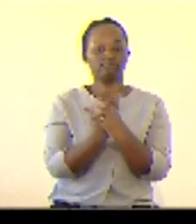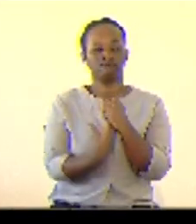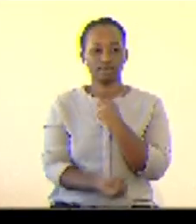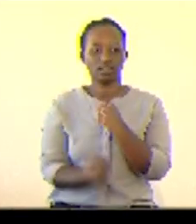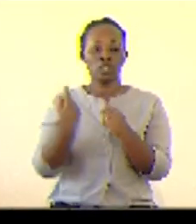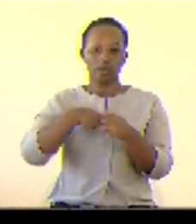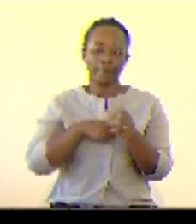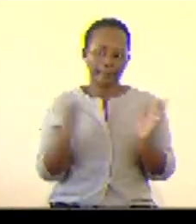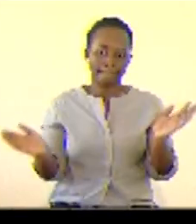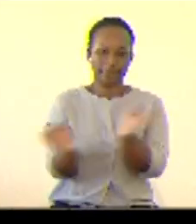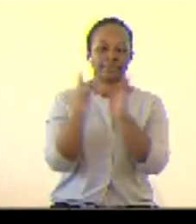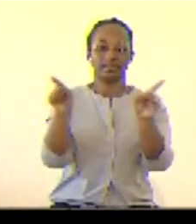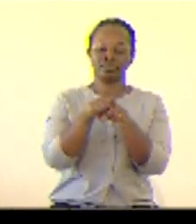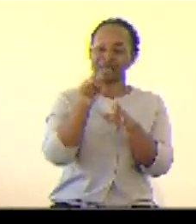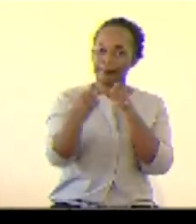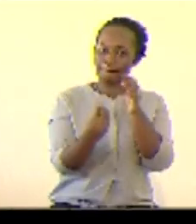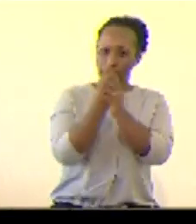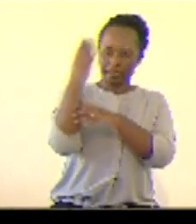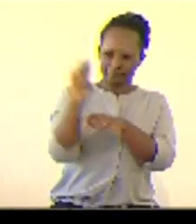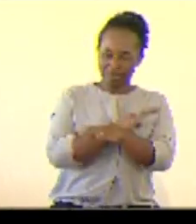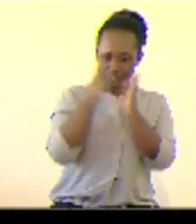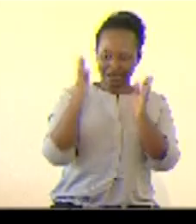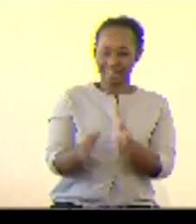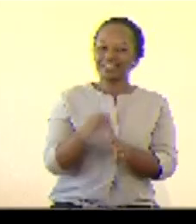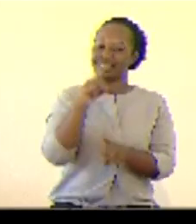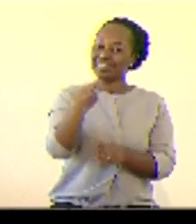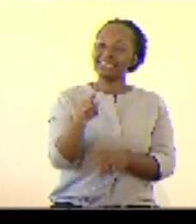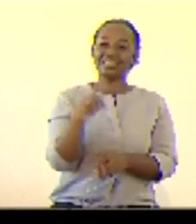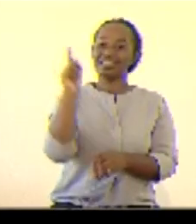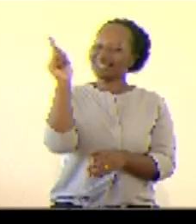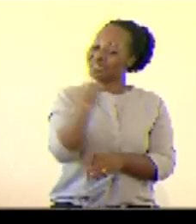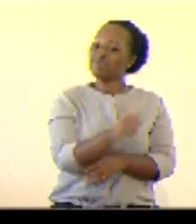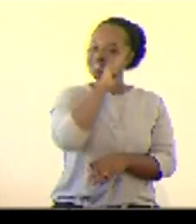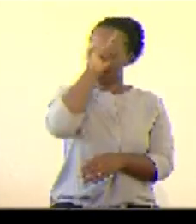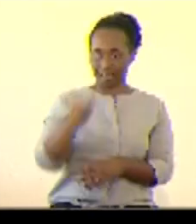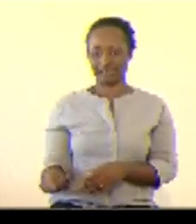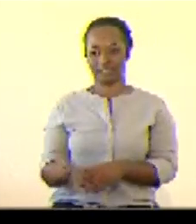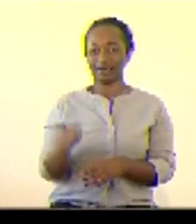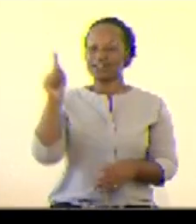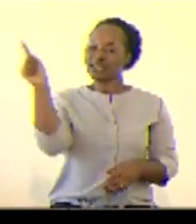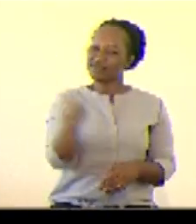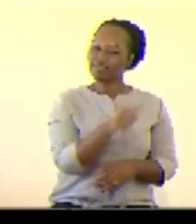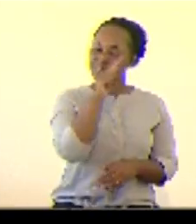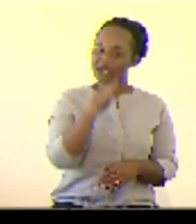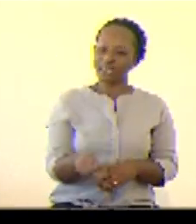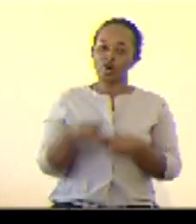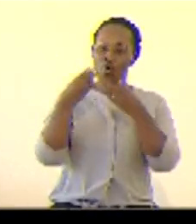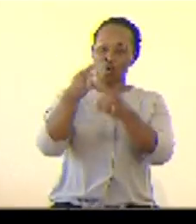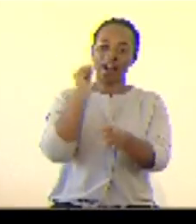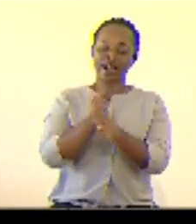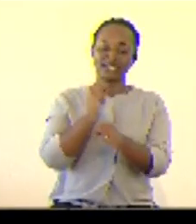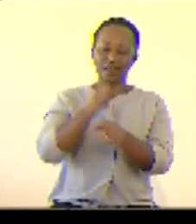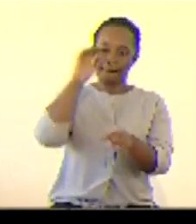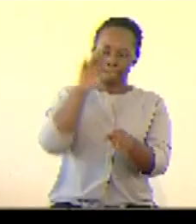as entrepreneurs, it is a managerial mistake. It is a mistake to involve or to employ many